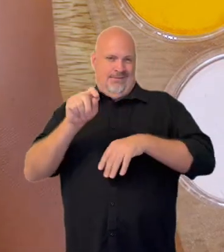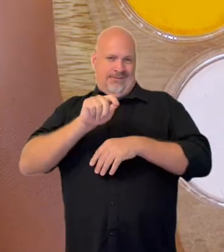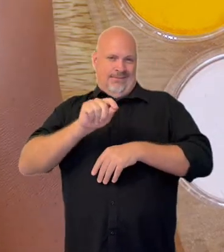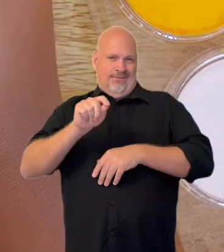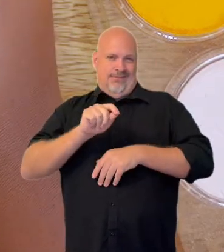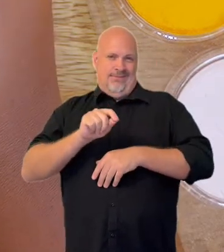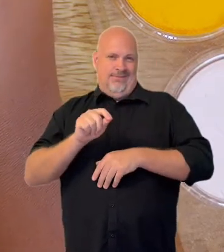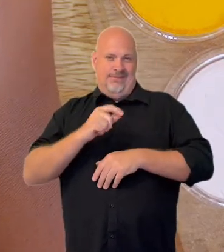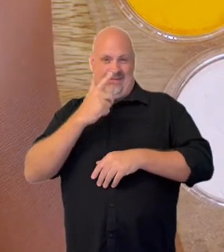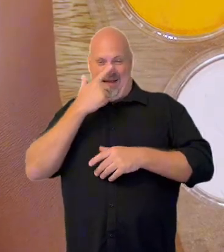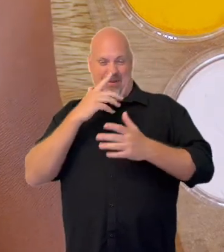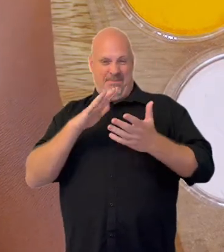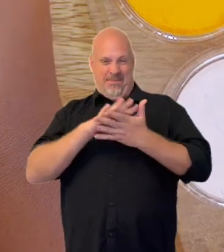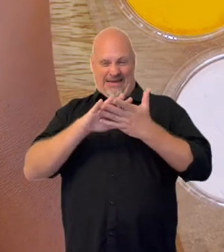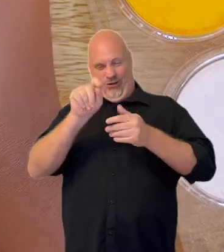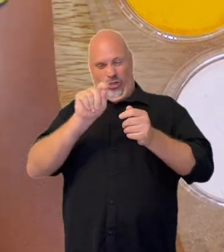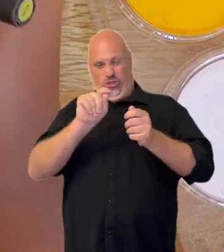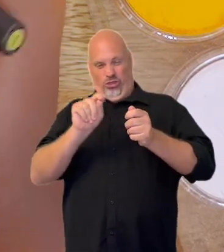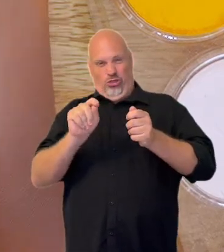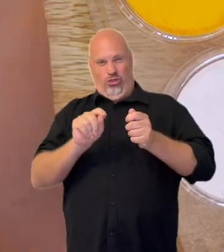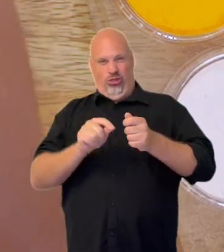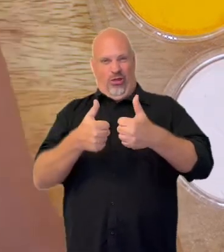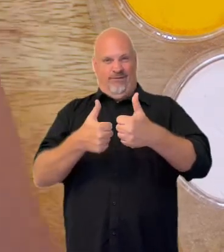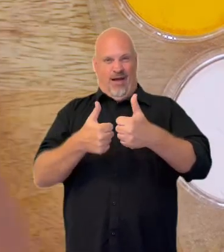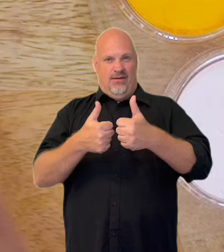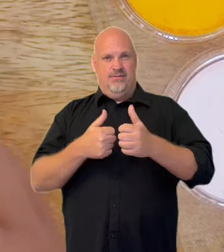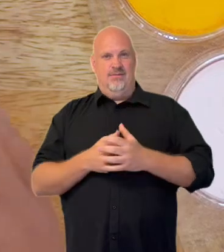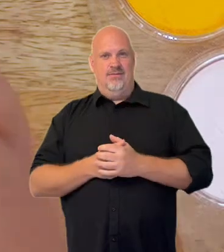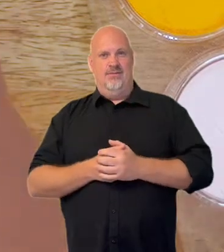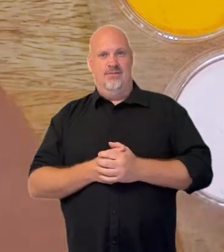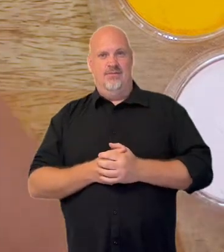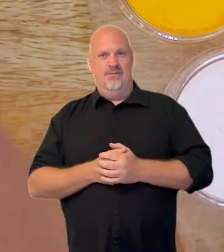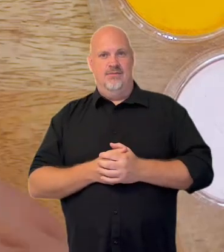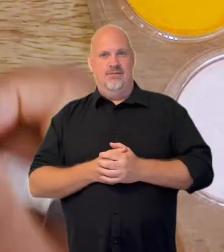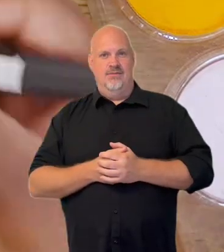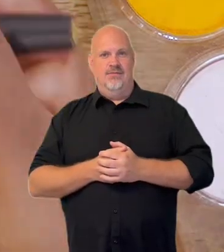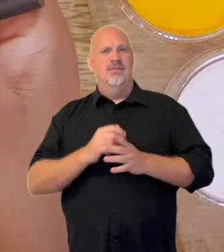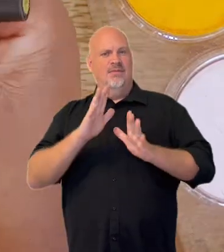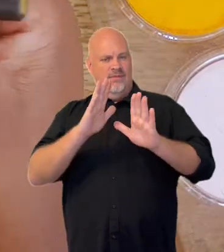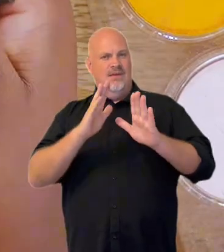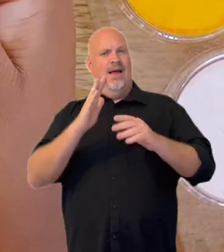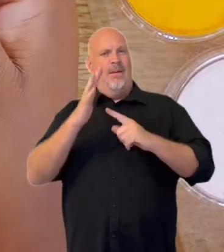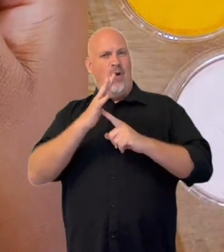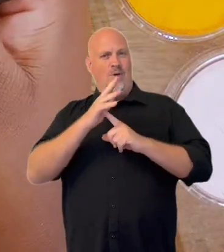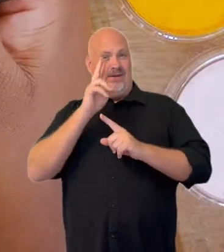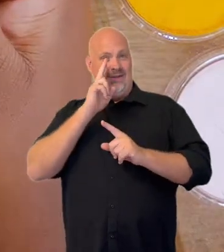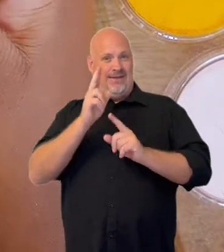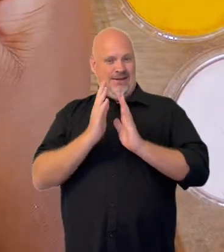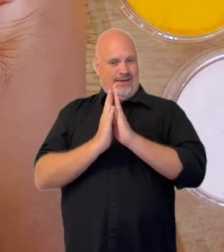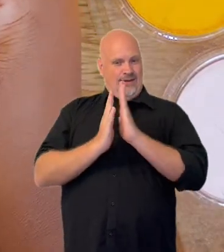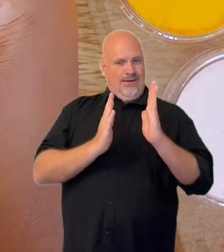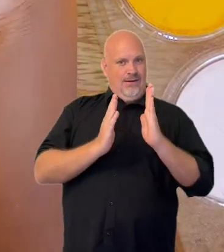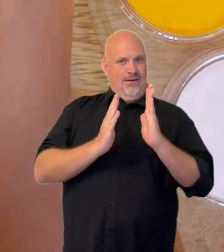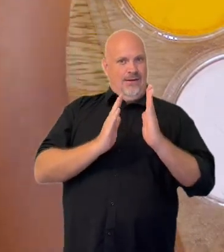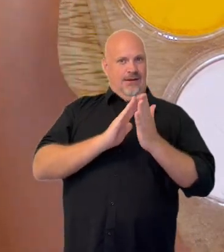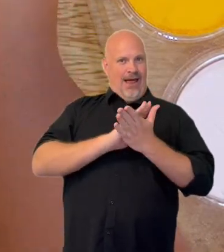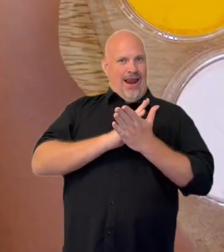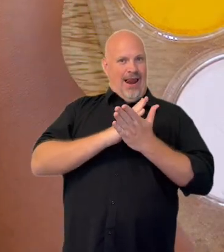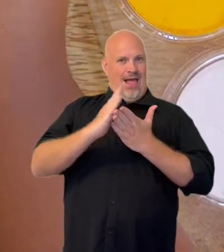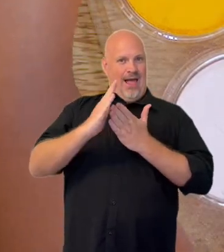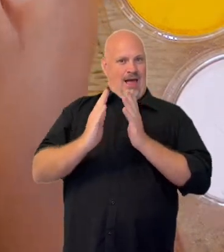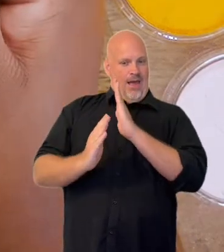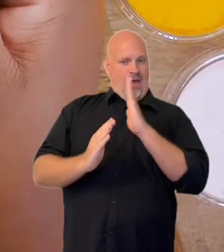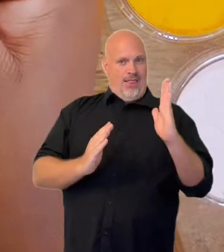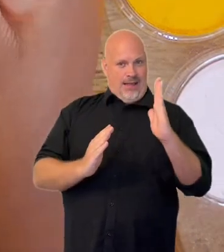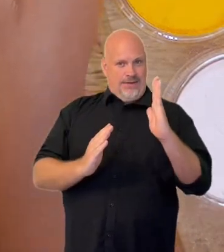distinction between the pollen area, the stem area, and the base area. And you can use pan pastels for this as